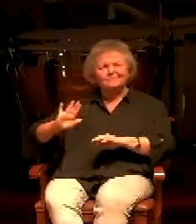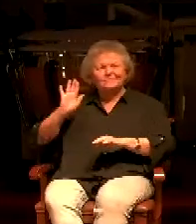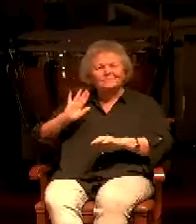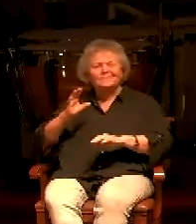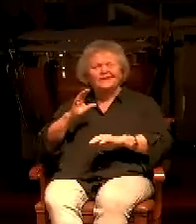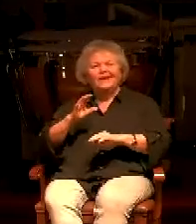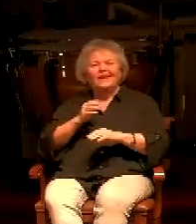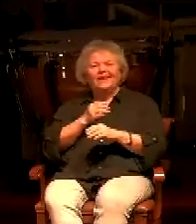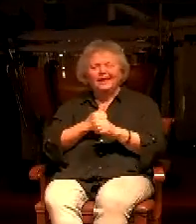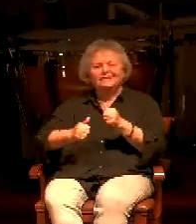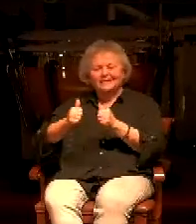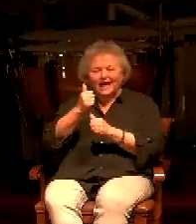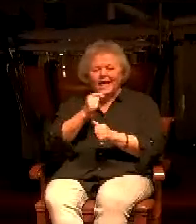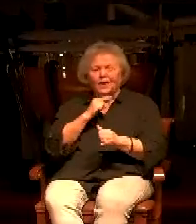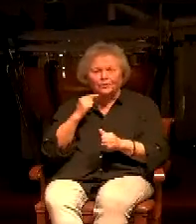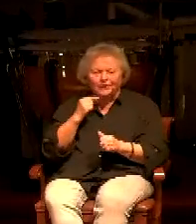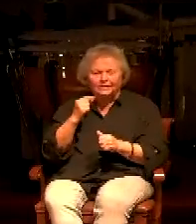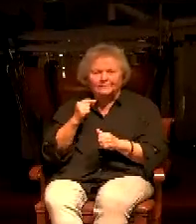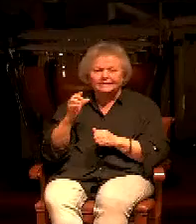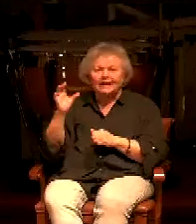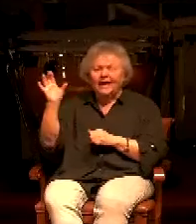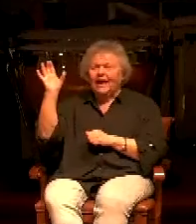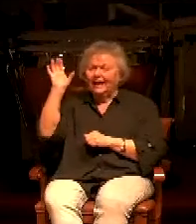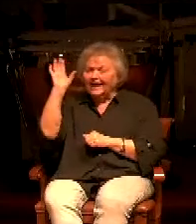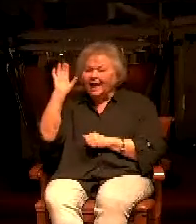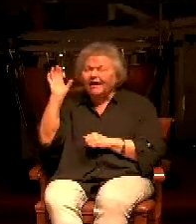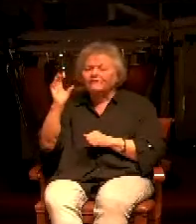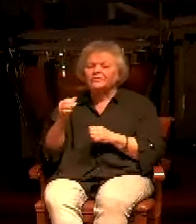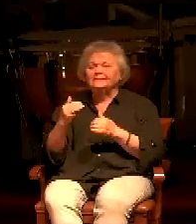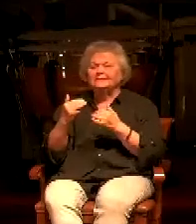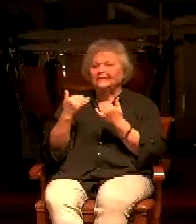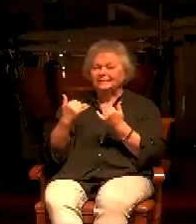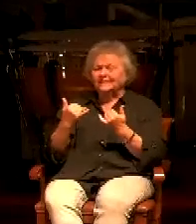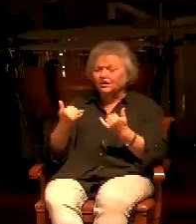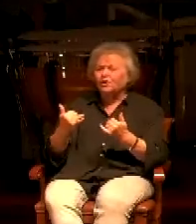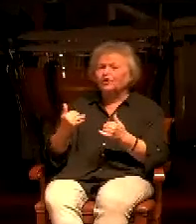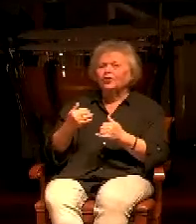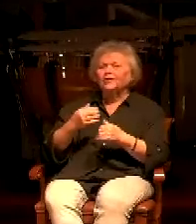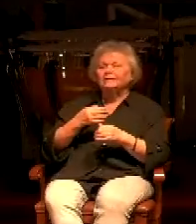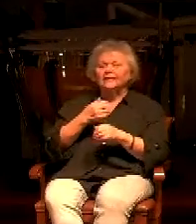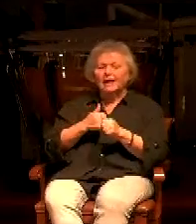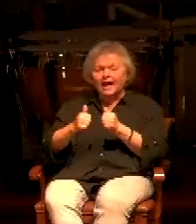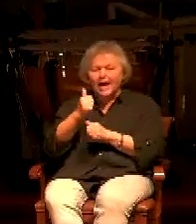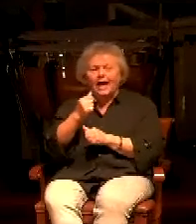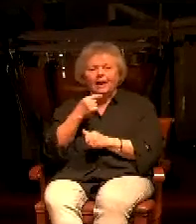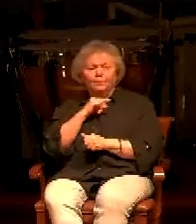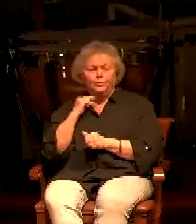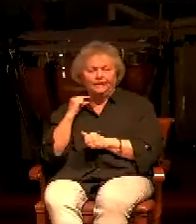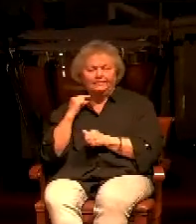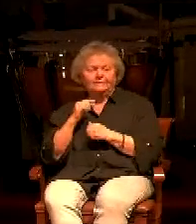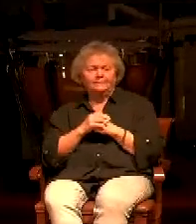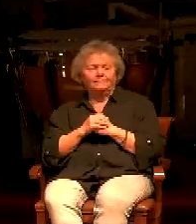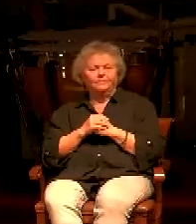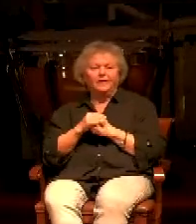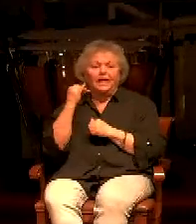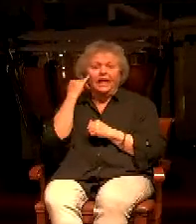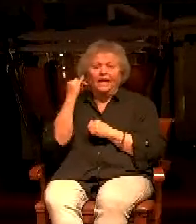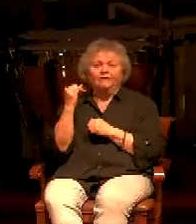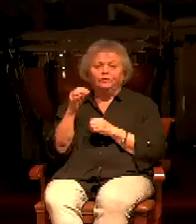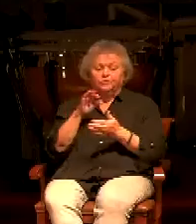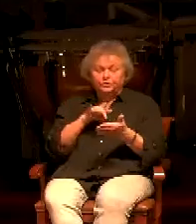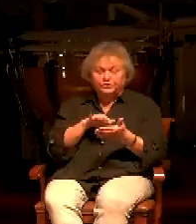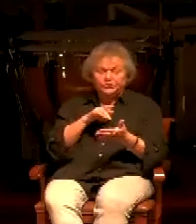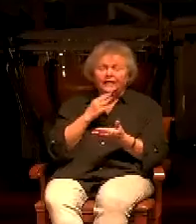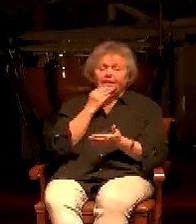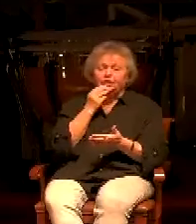the current high priest. We read this up in verse 14. Now what we learn about, if you study Jewish history, you'll understand